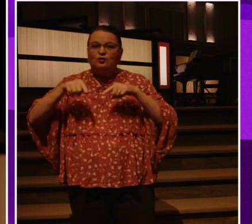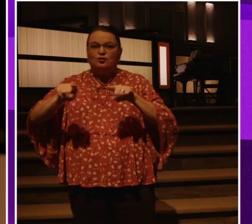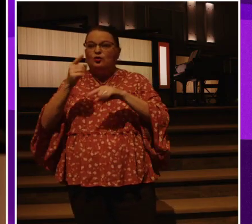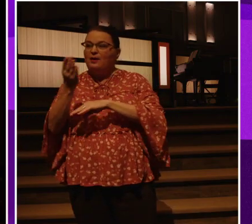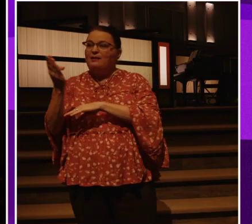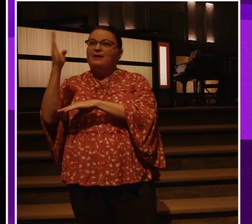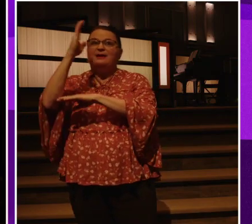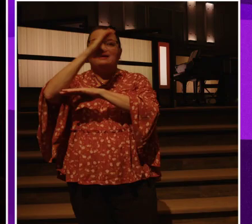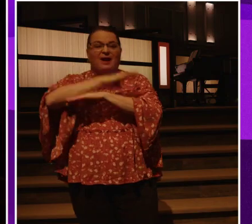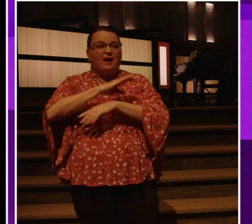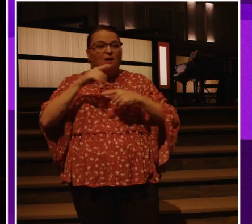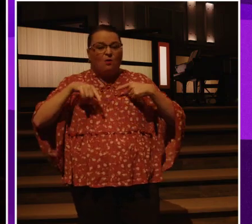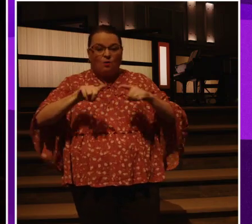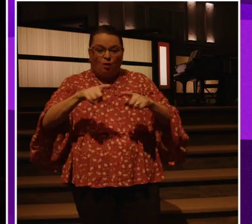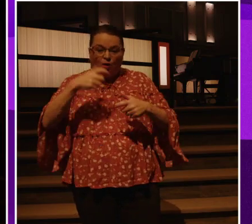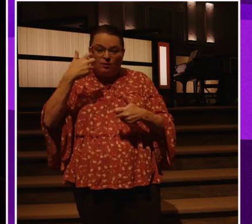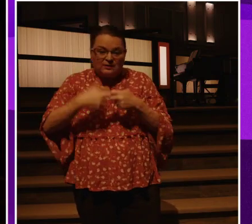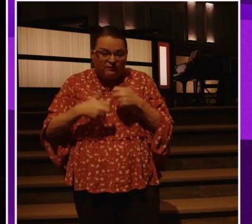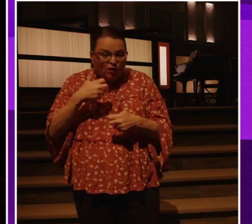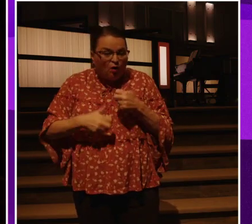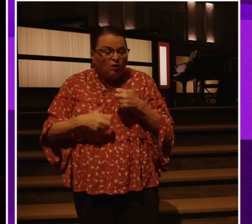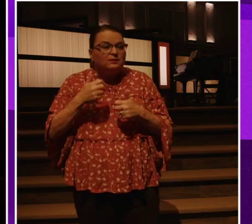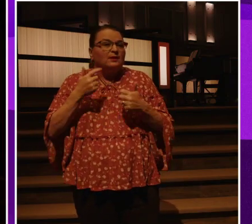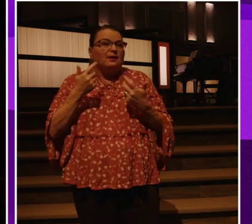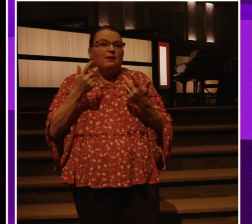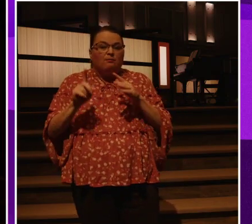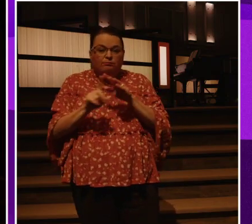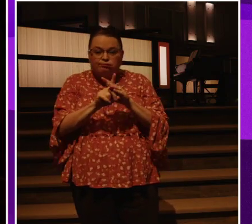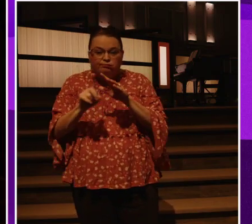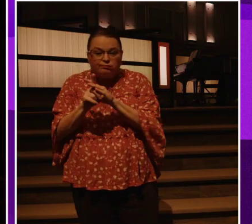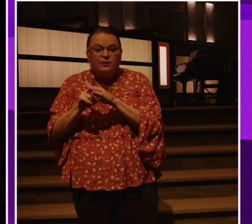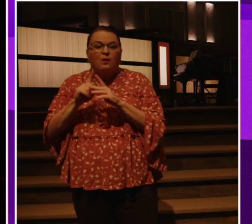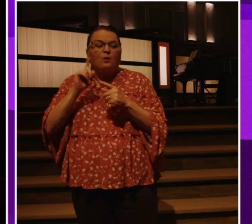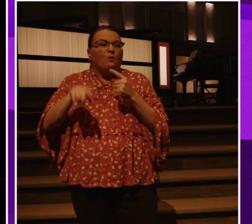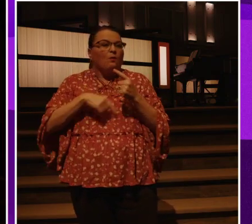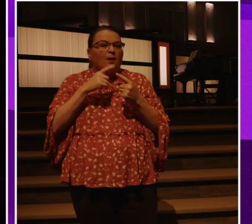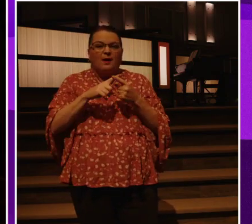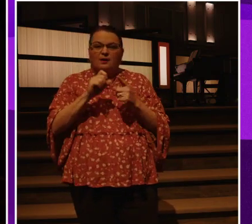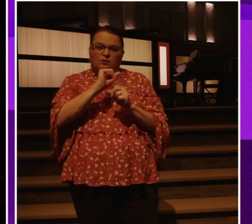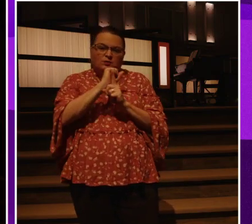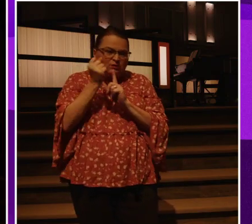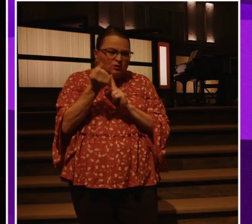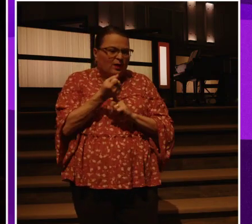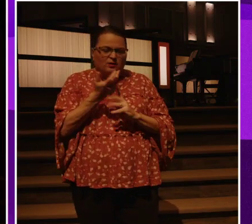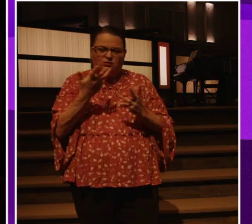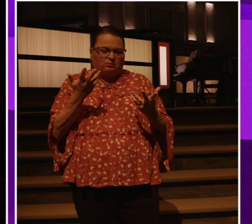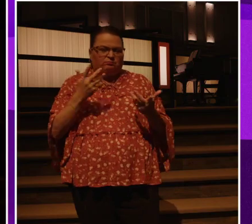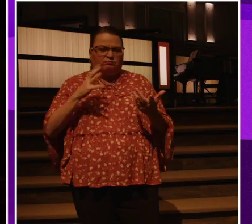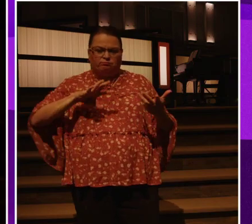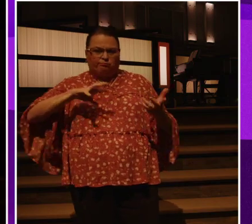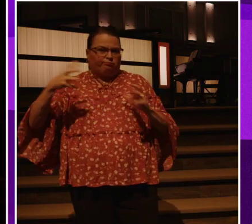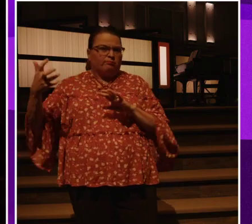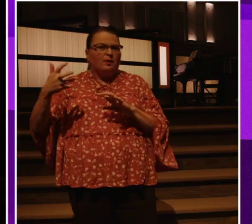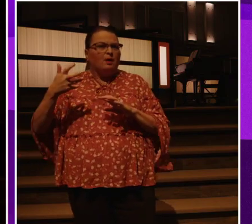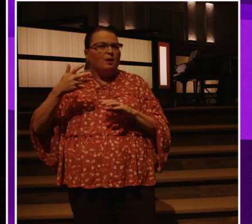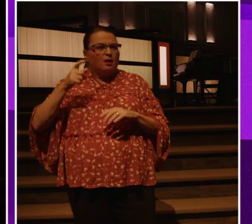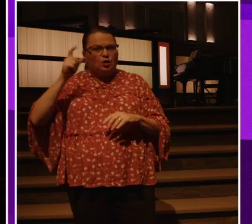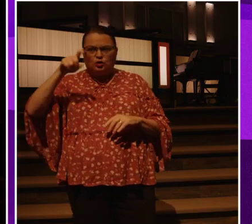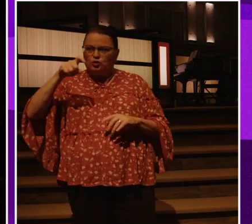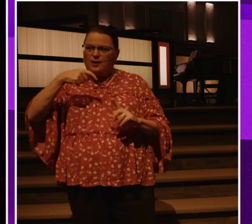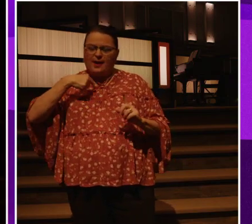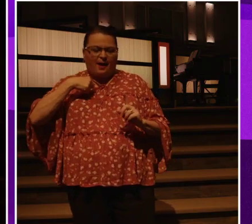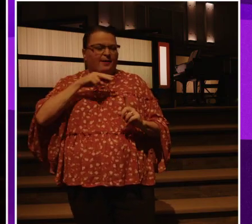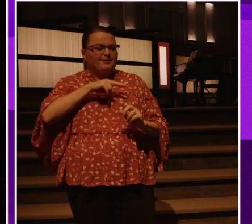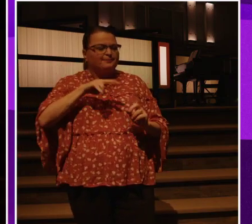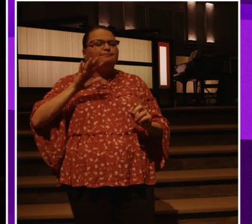when difficulty comes, when problems arise, when circumstances are altered, should I not look at those in